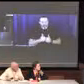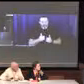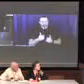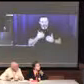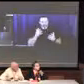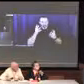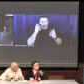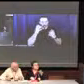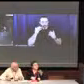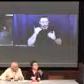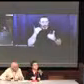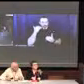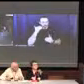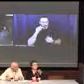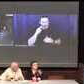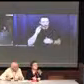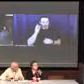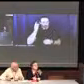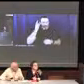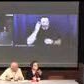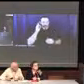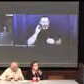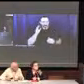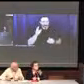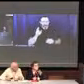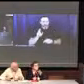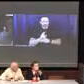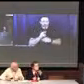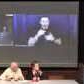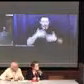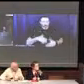and glasses, wearing all black. I'm